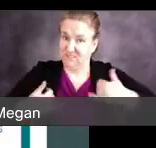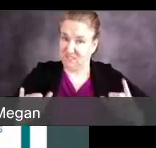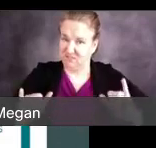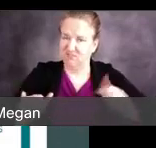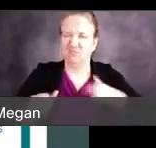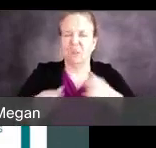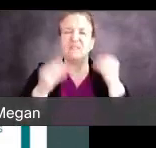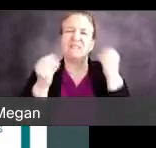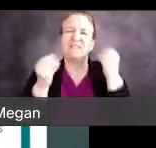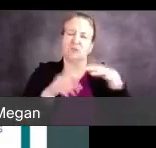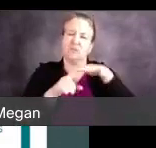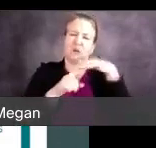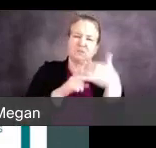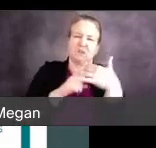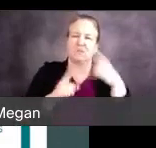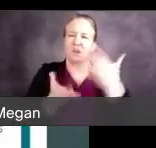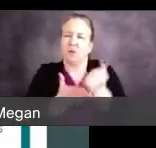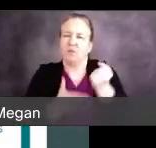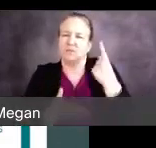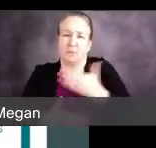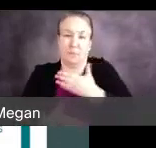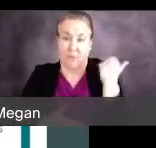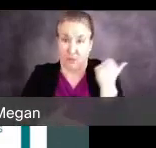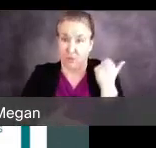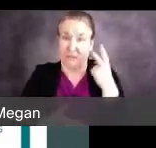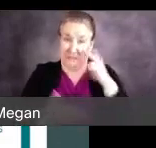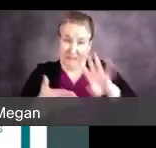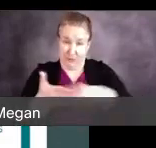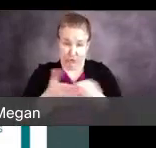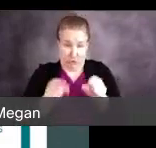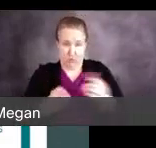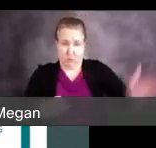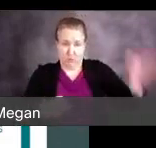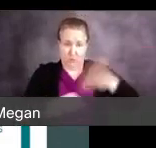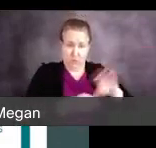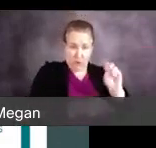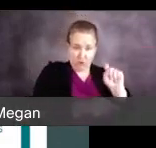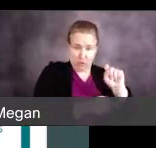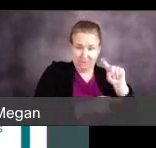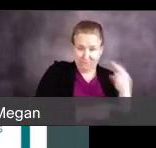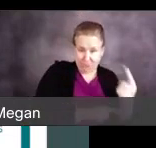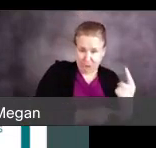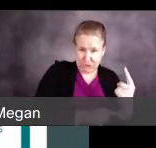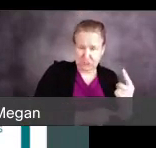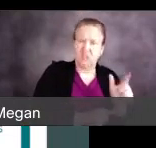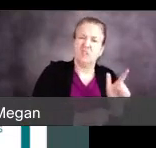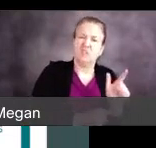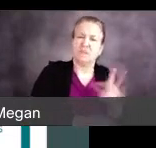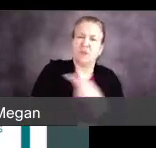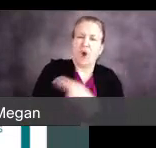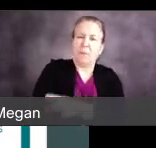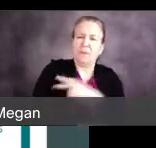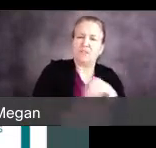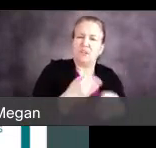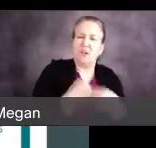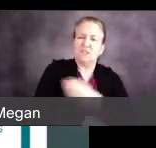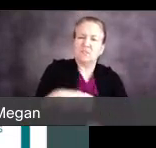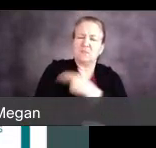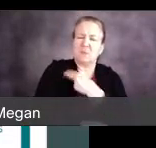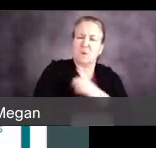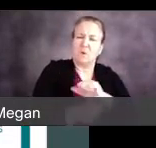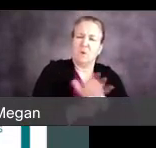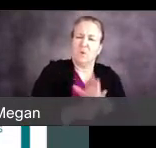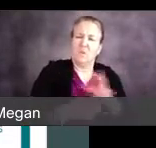some context, and you can see from this chart that back on October 1st, there were only 24 patients hospitalized with